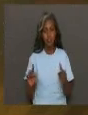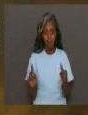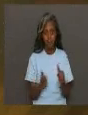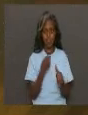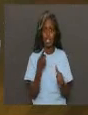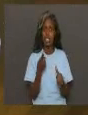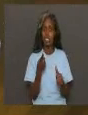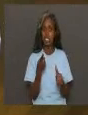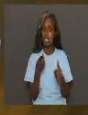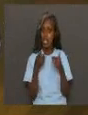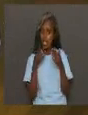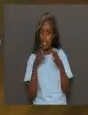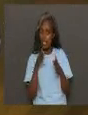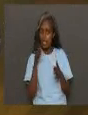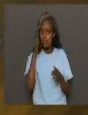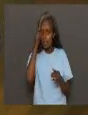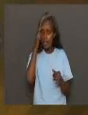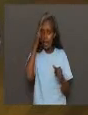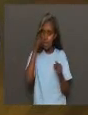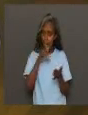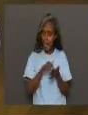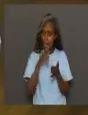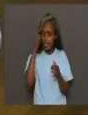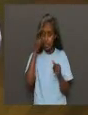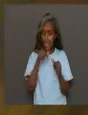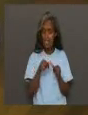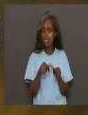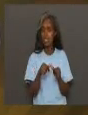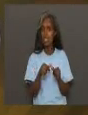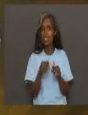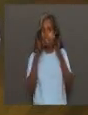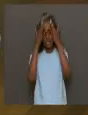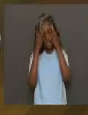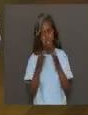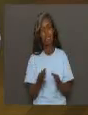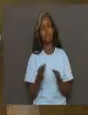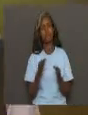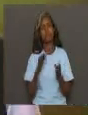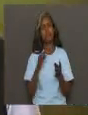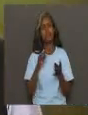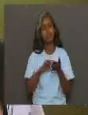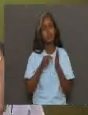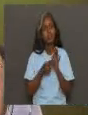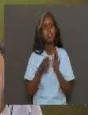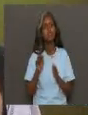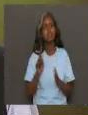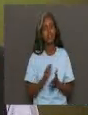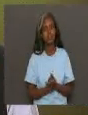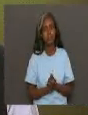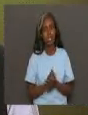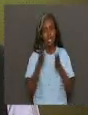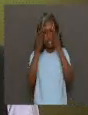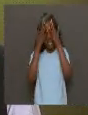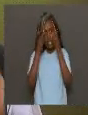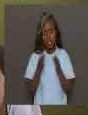First, let us be reminded as to what a determinant is. The